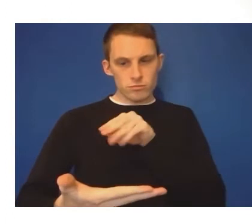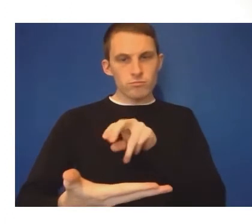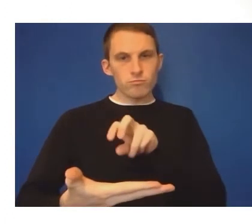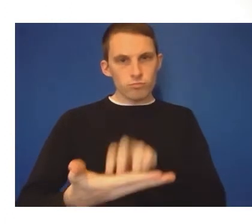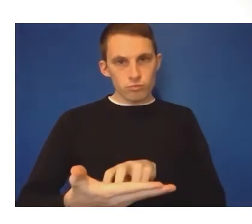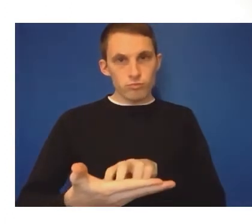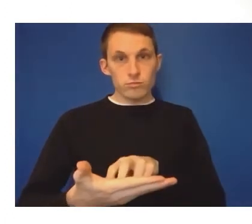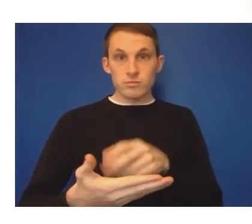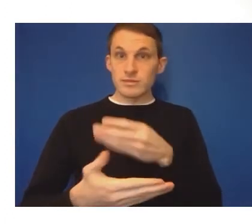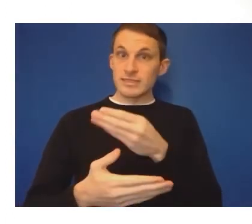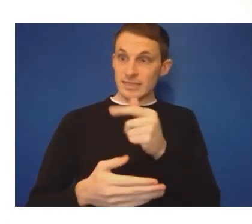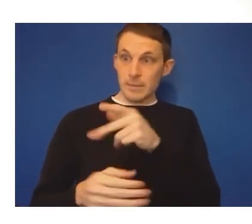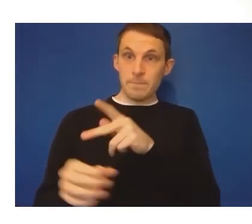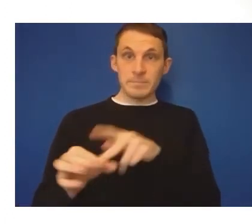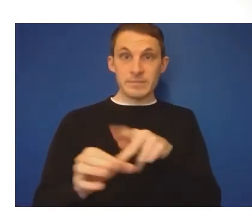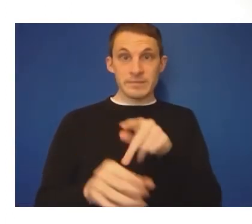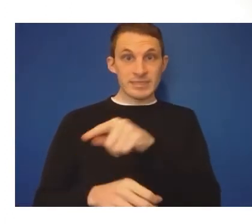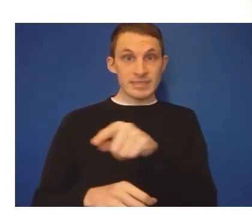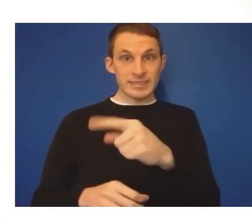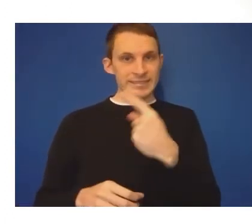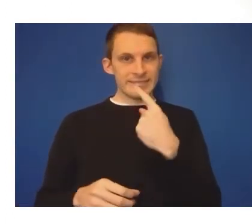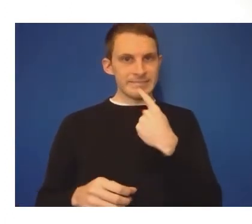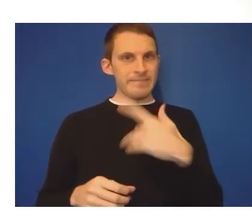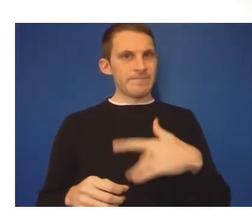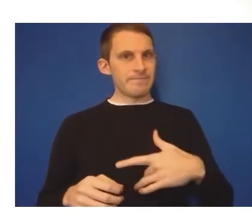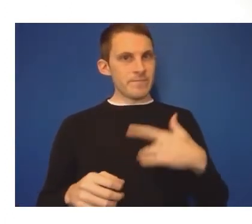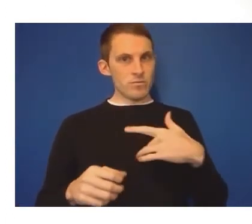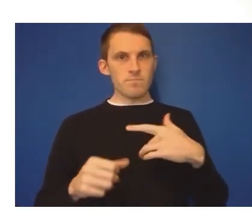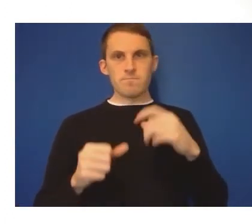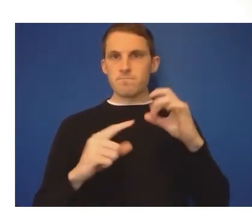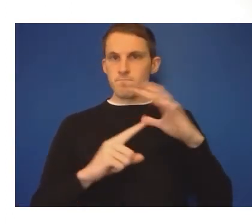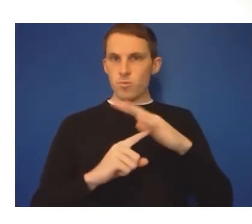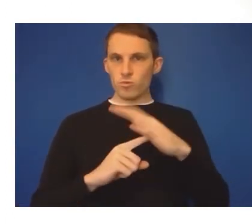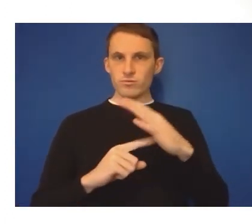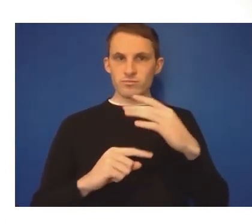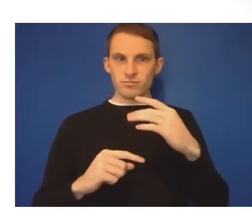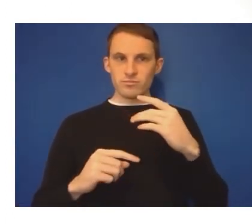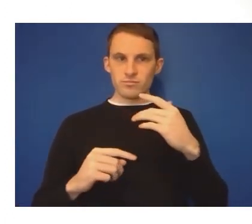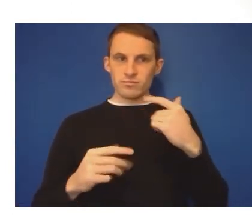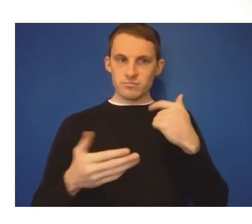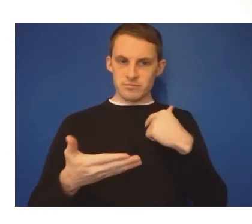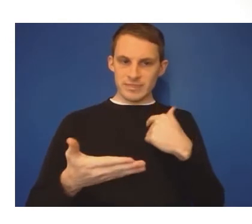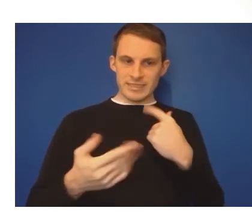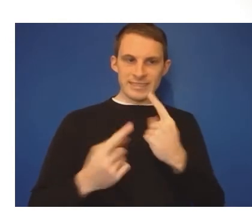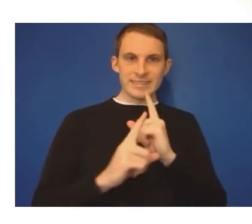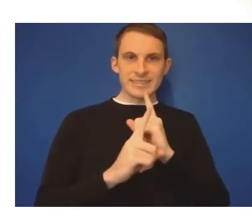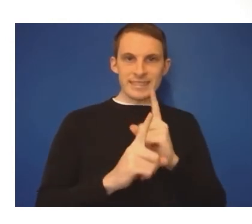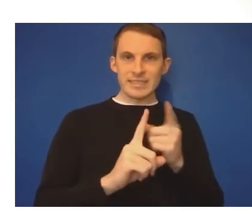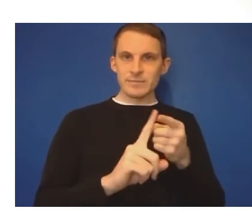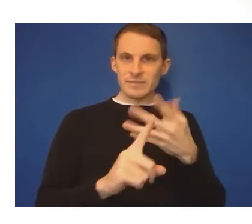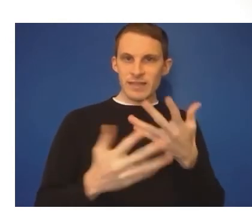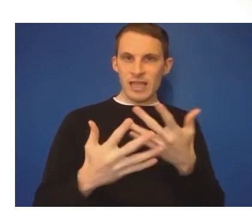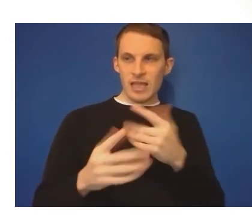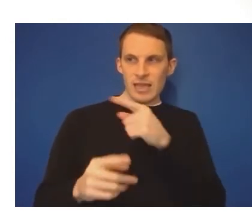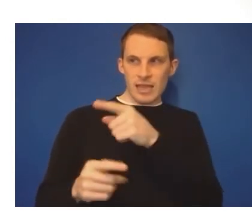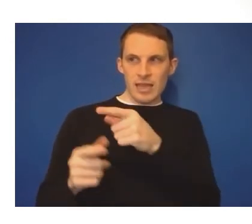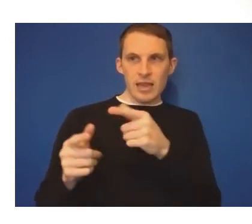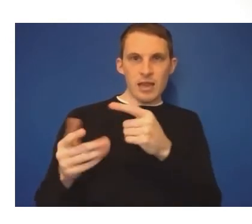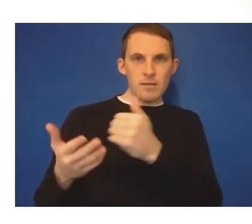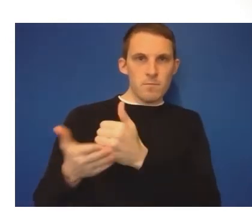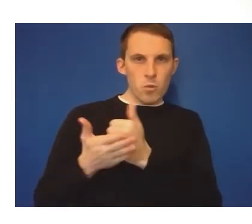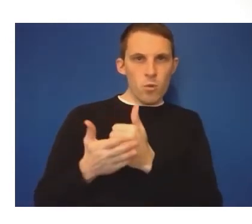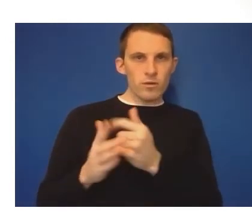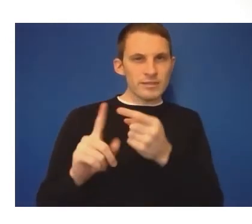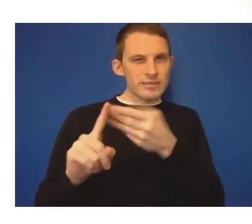of being able to choose how much control a support person could have on the account. So, for example, they can make inquiries and